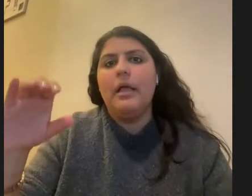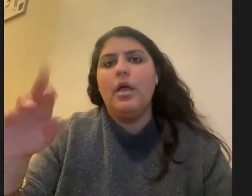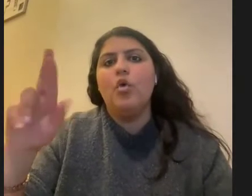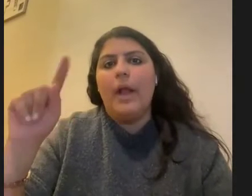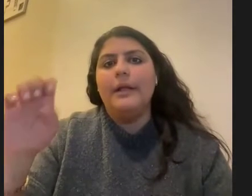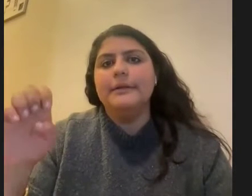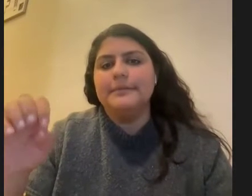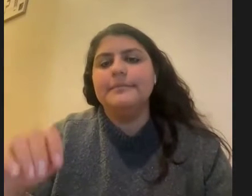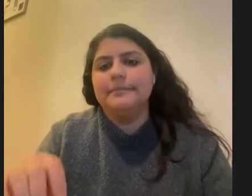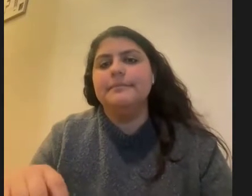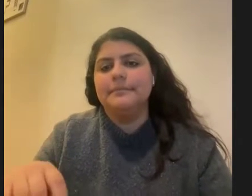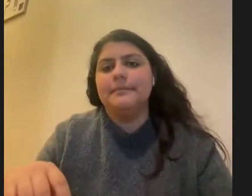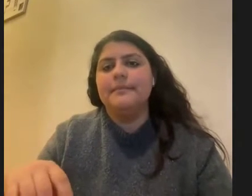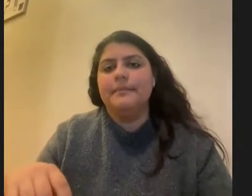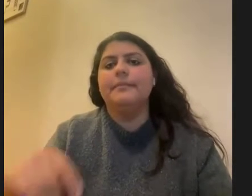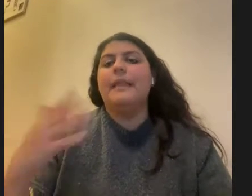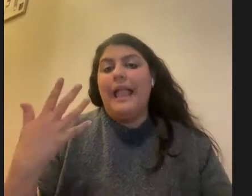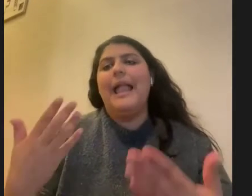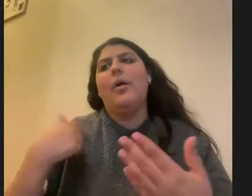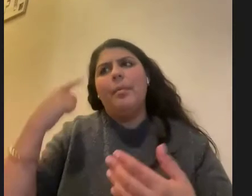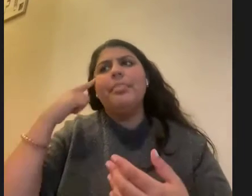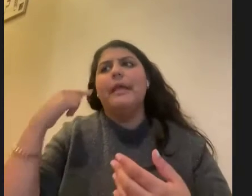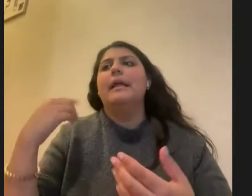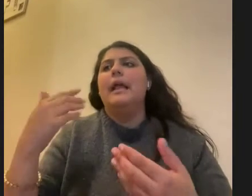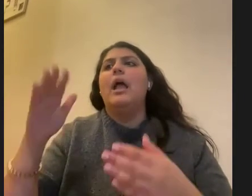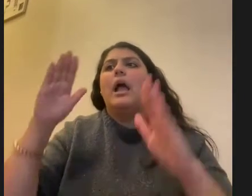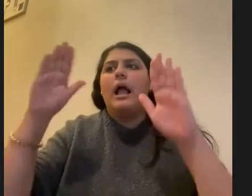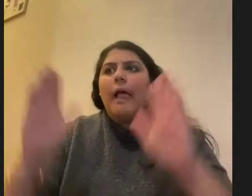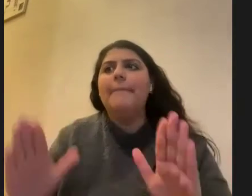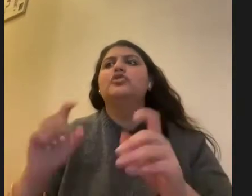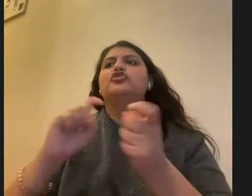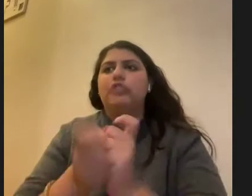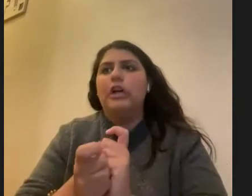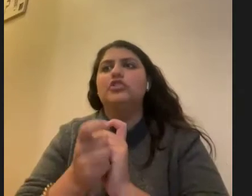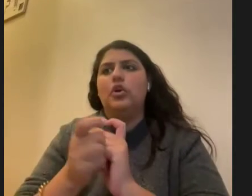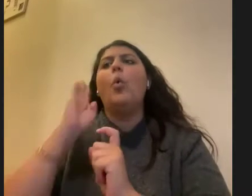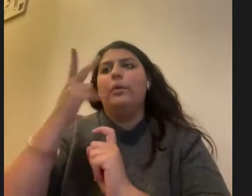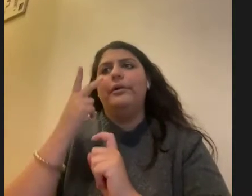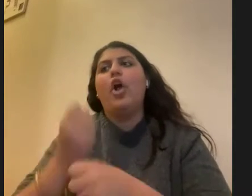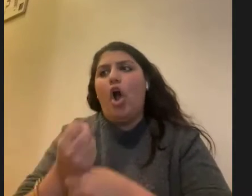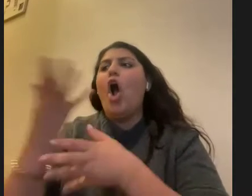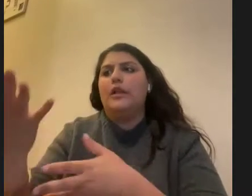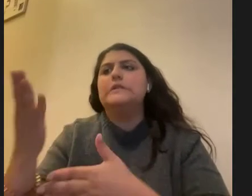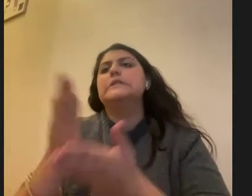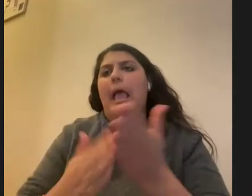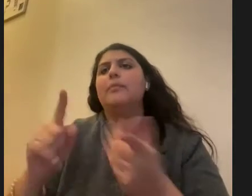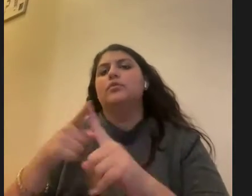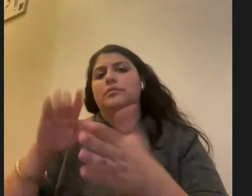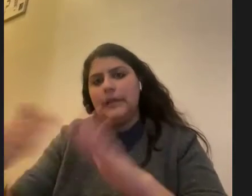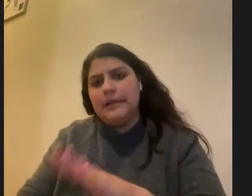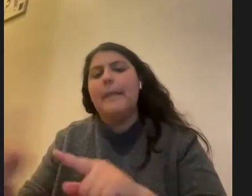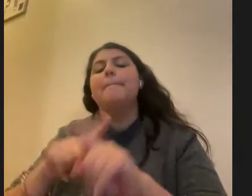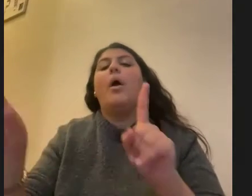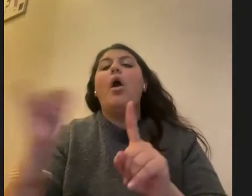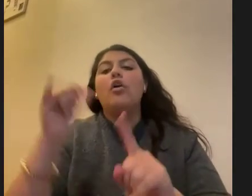heavily affected by climate change, and we'll probably see species die off. But we also may think that their populations will